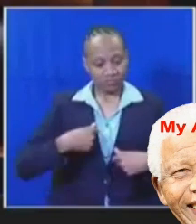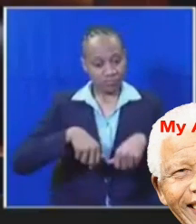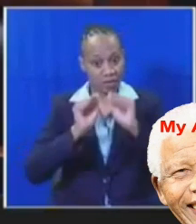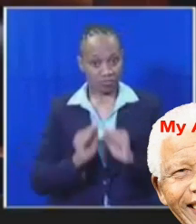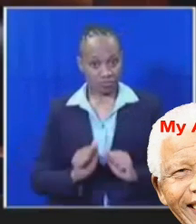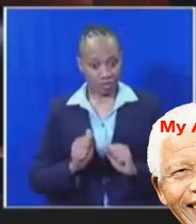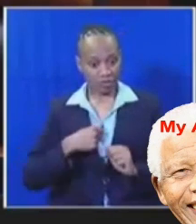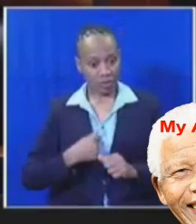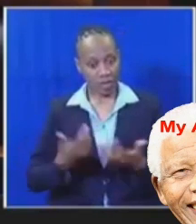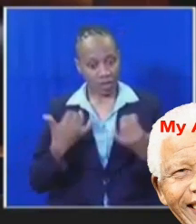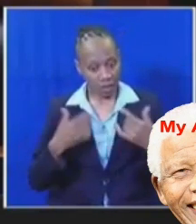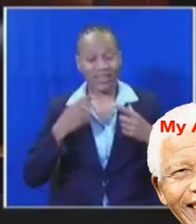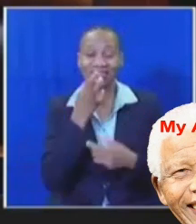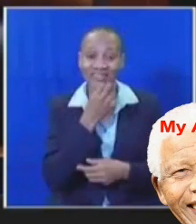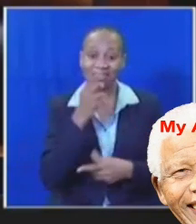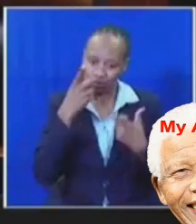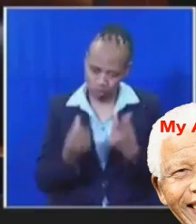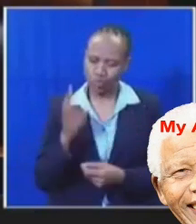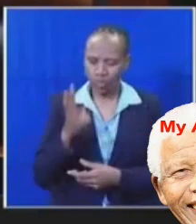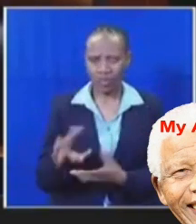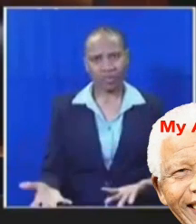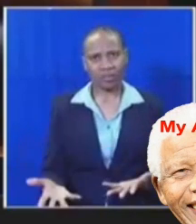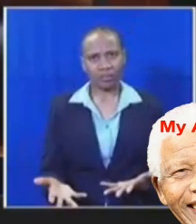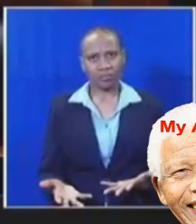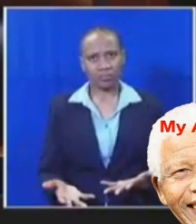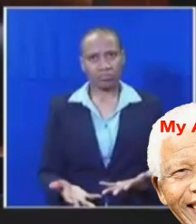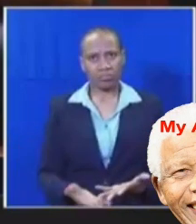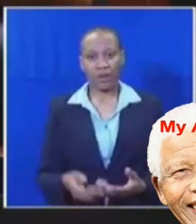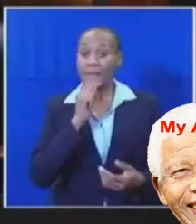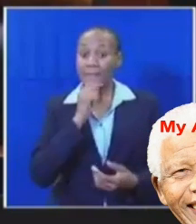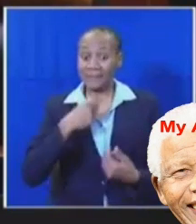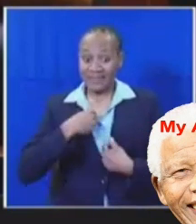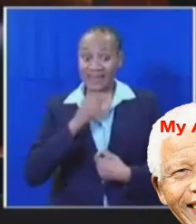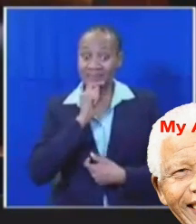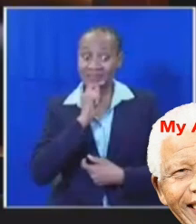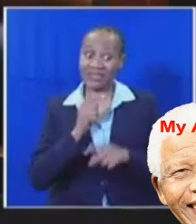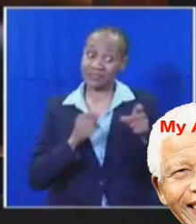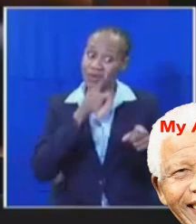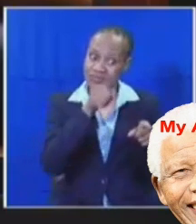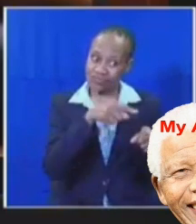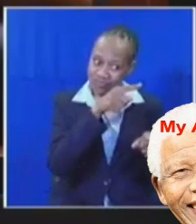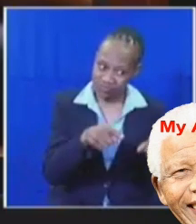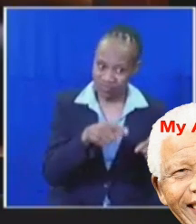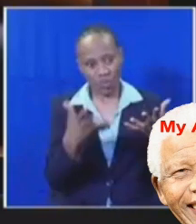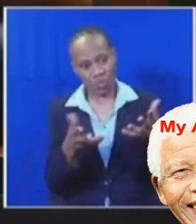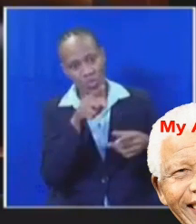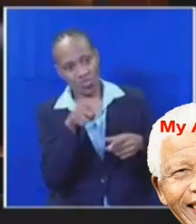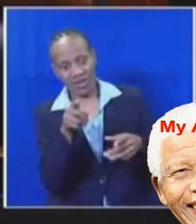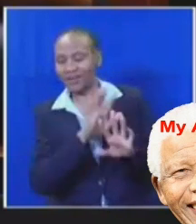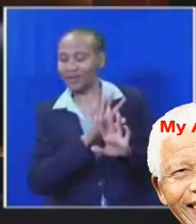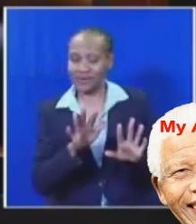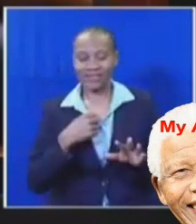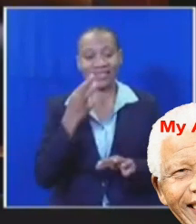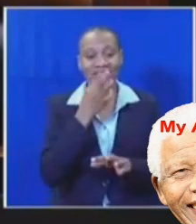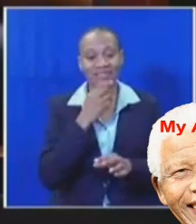that's exactly what I said I would do. So it's not that he's right or he's wrong. I've said I will look at the matter and I will